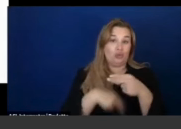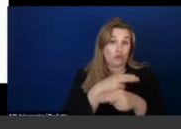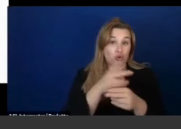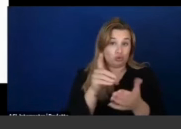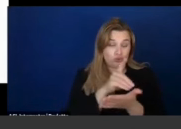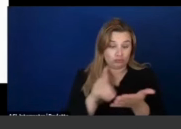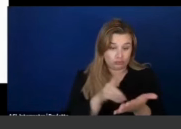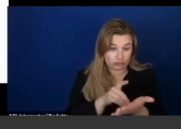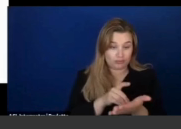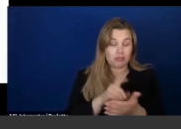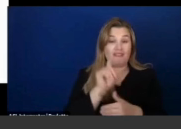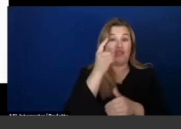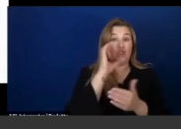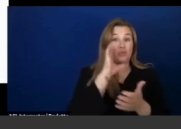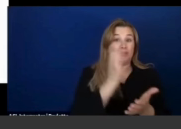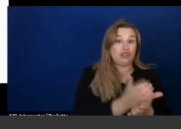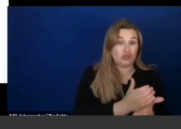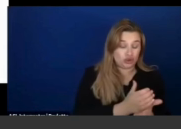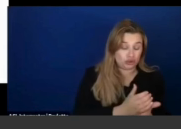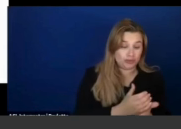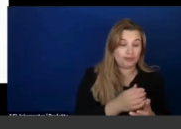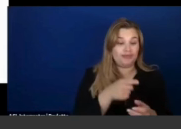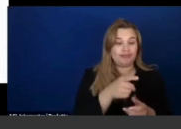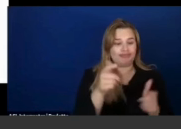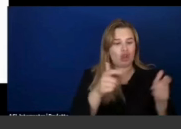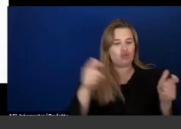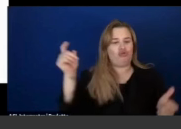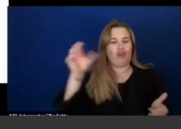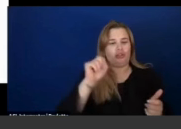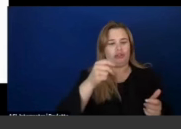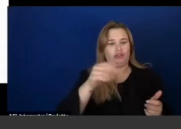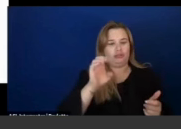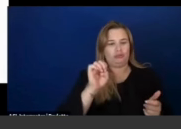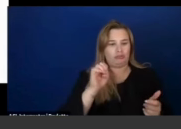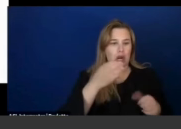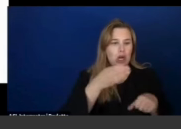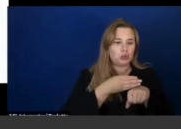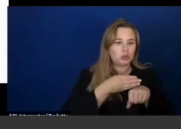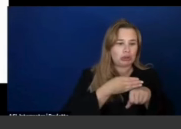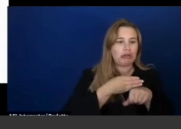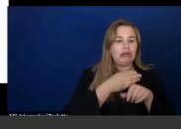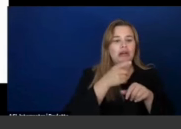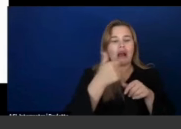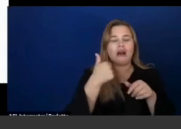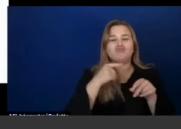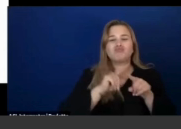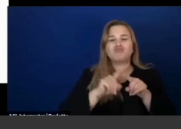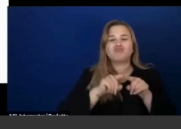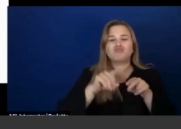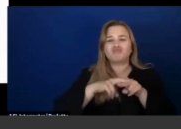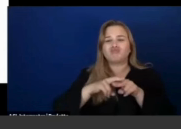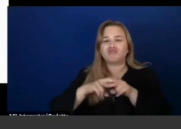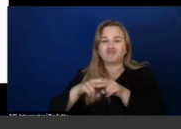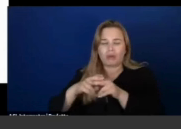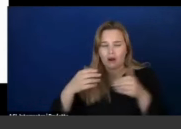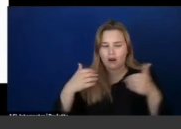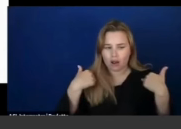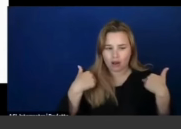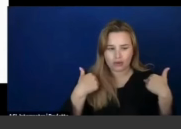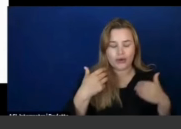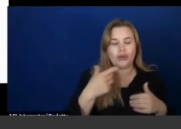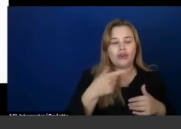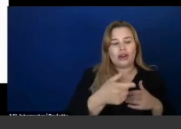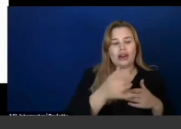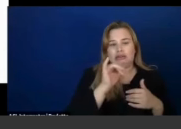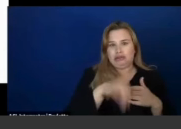first image is a large space, mostly made of wood, with a number of different seating options. And those seating options are what makes